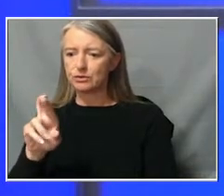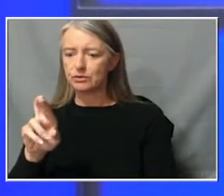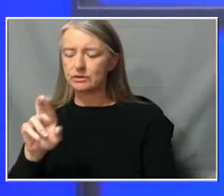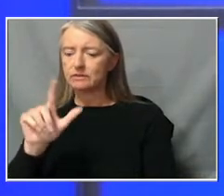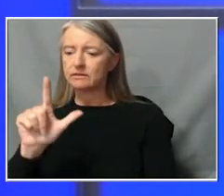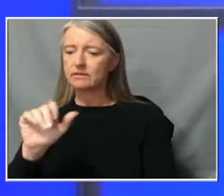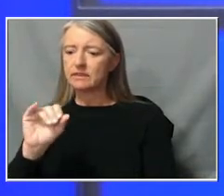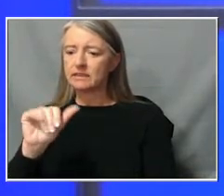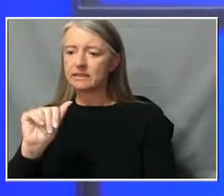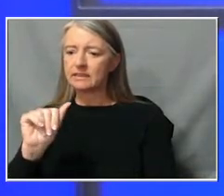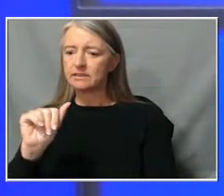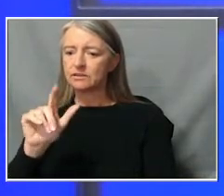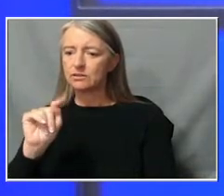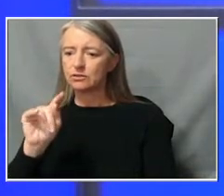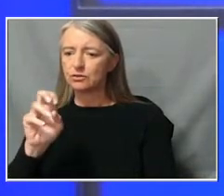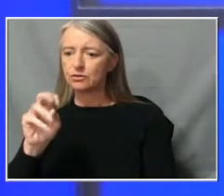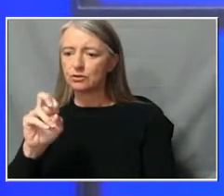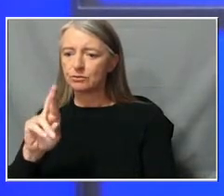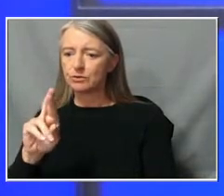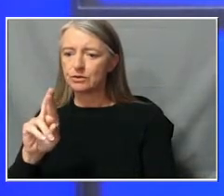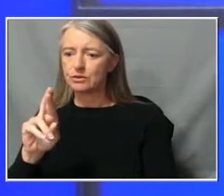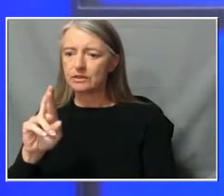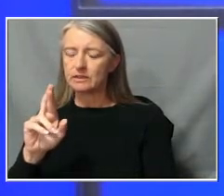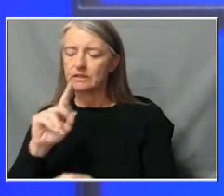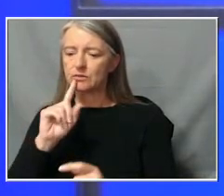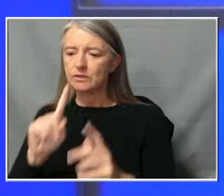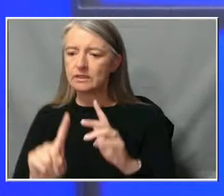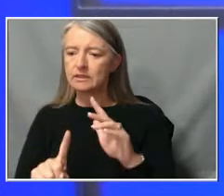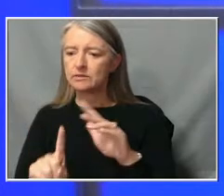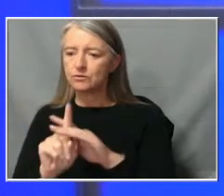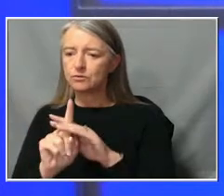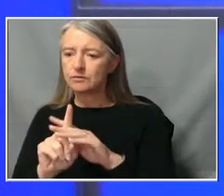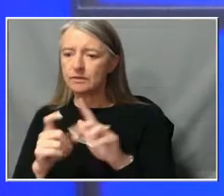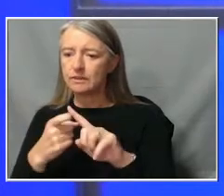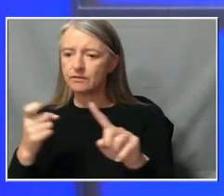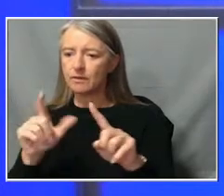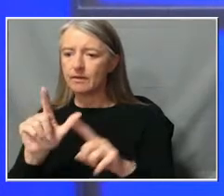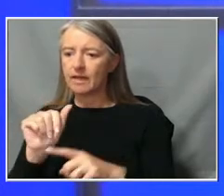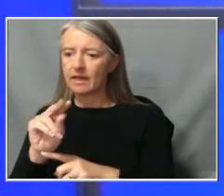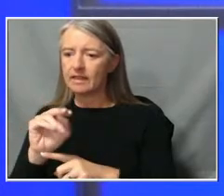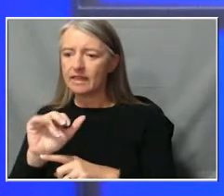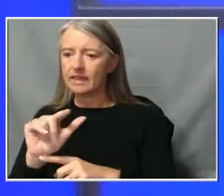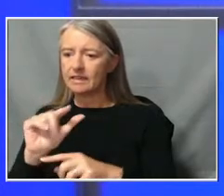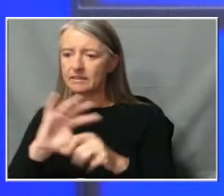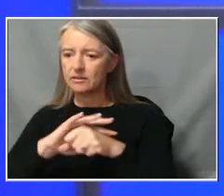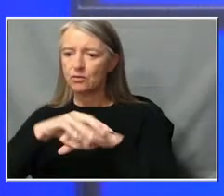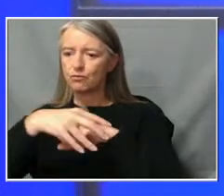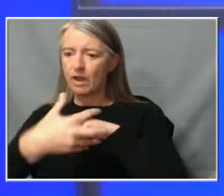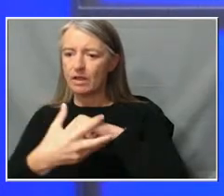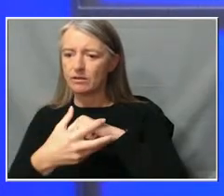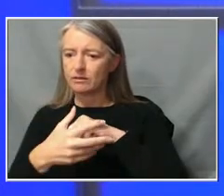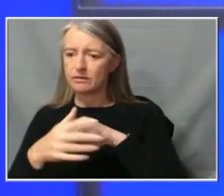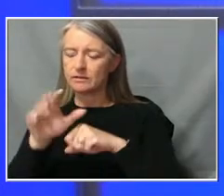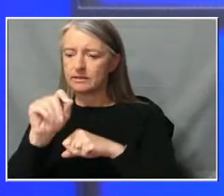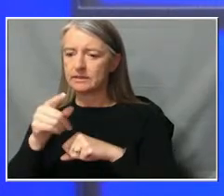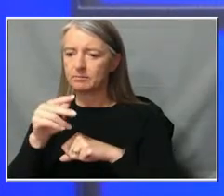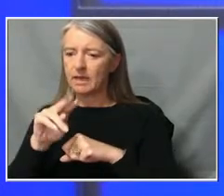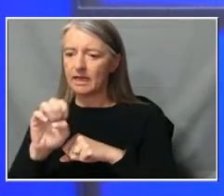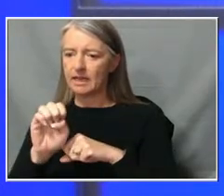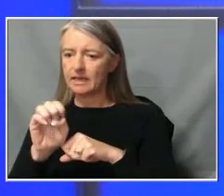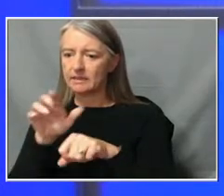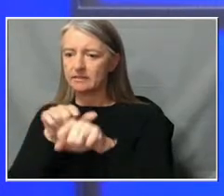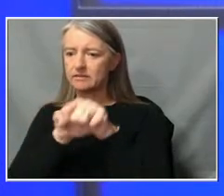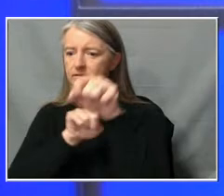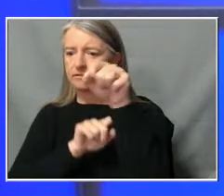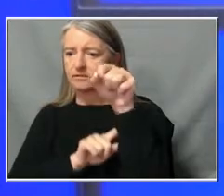Lisa's tumor was a meningioma, which is a tumor that arises from the lining or the membrane around the brain and spine. And these tumors can